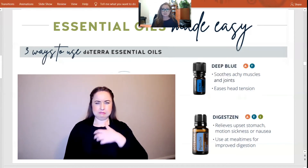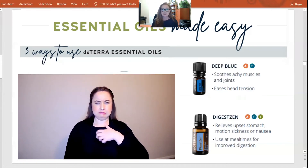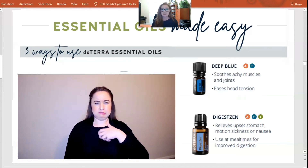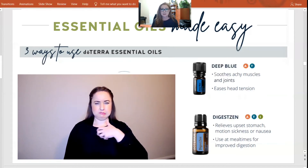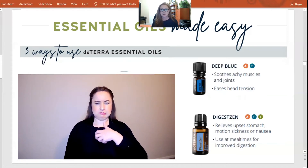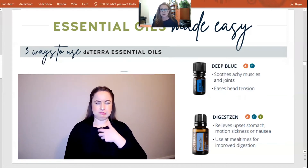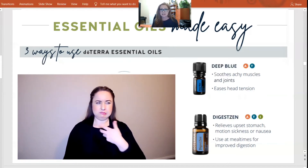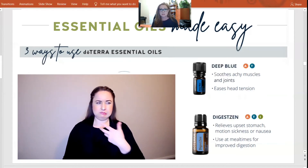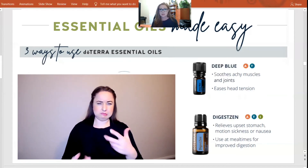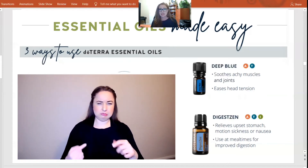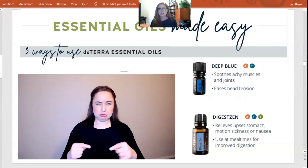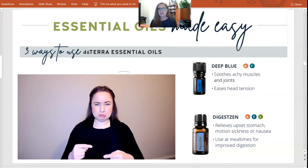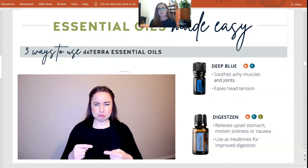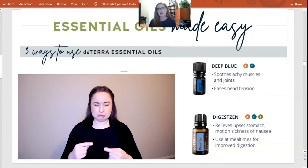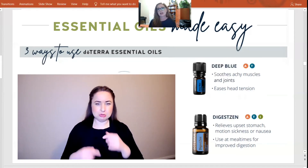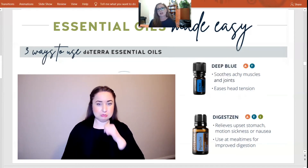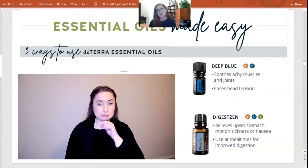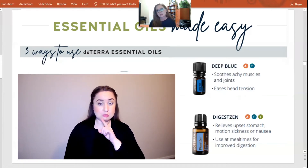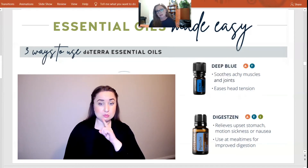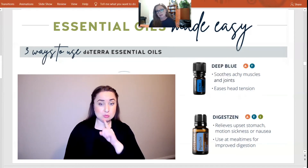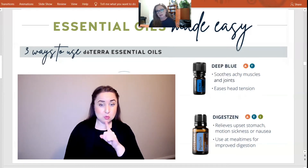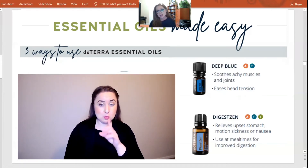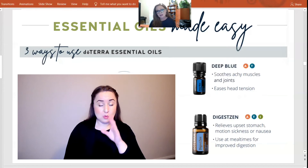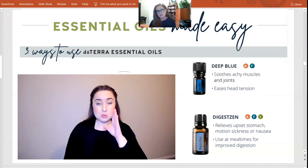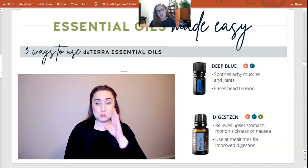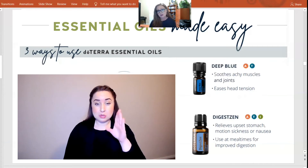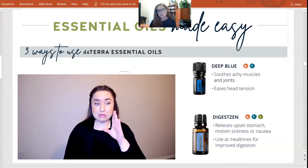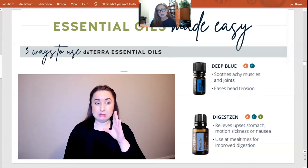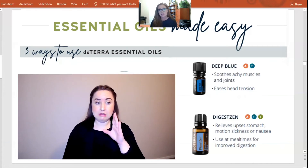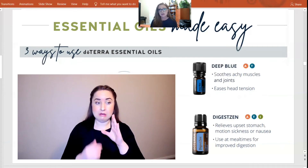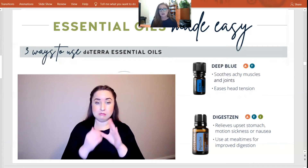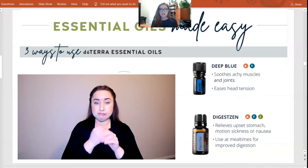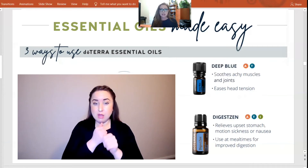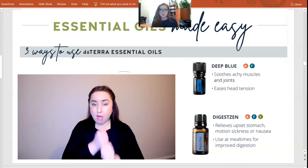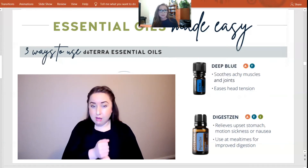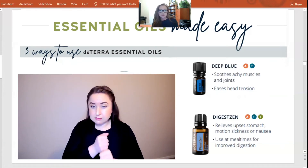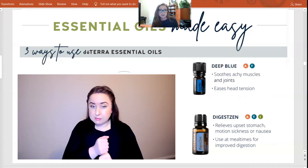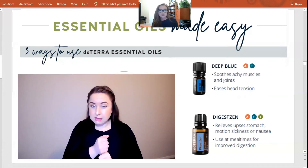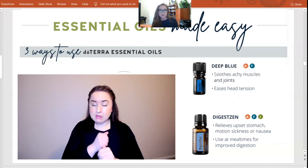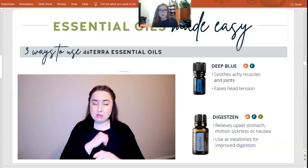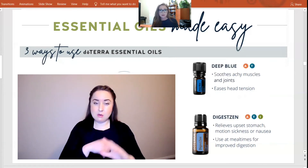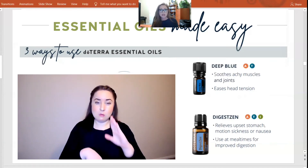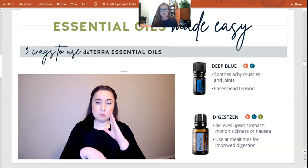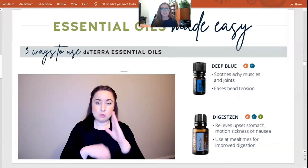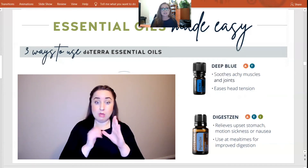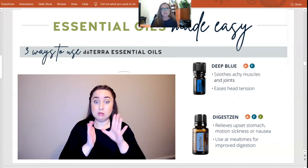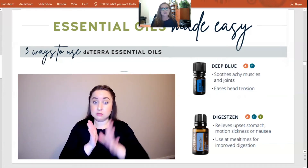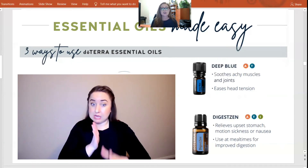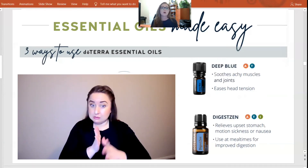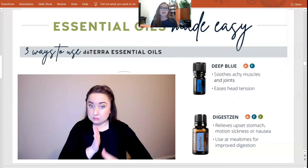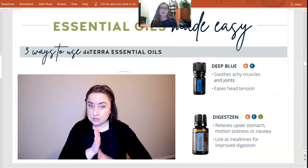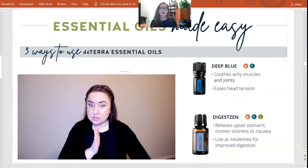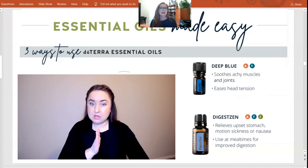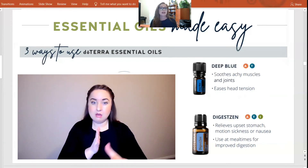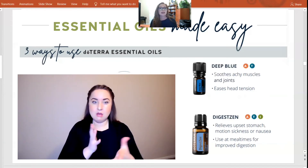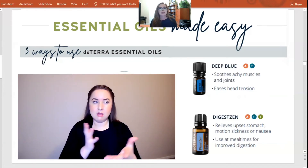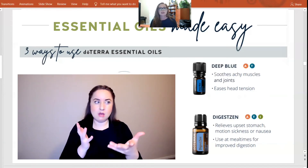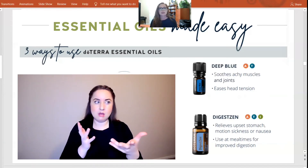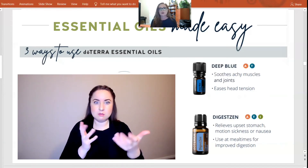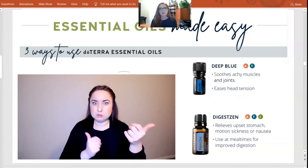constipated? Am I constipated? Am I going to have diarrhea? Like which direction is this going?